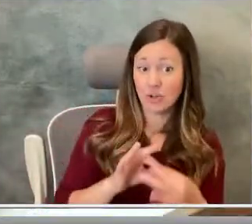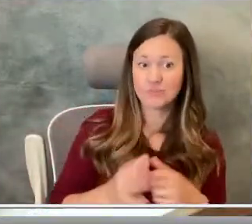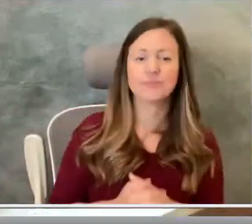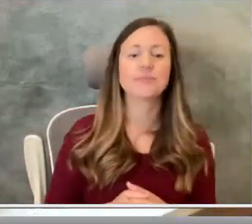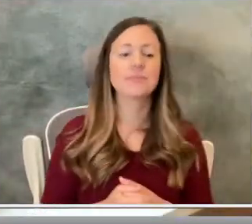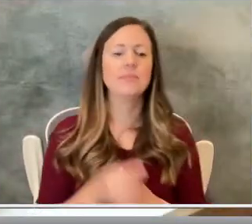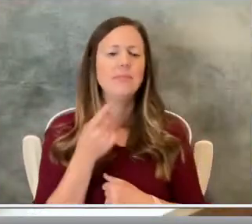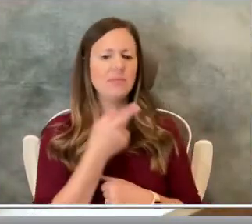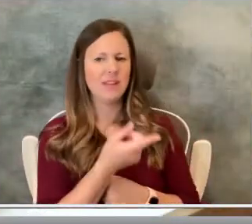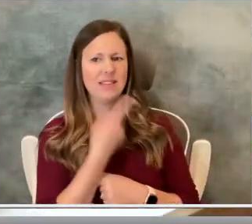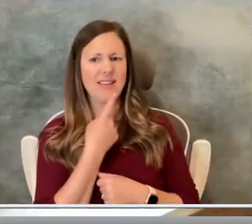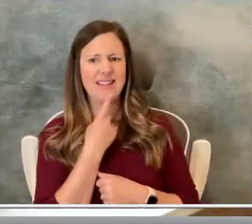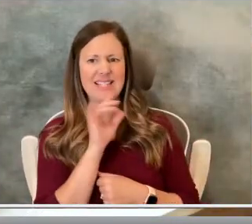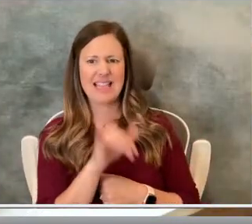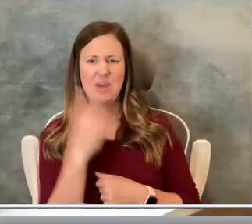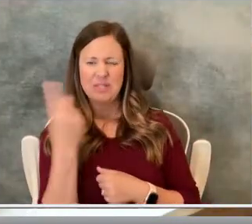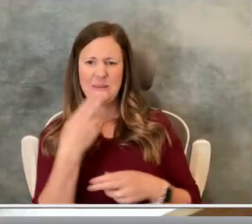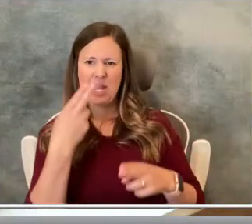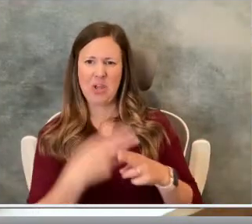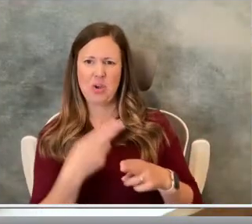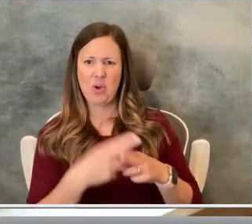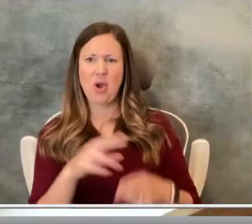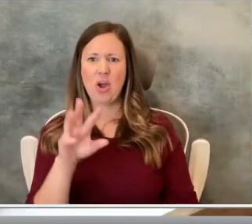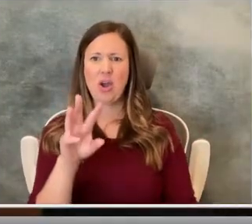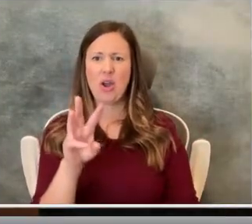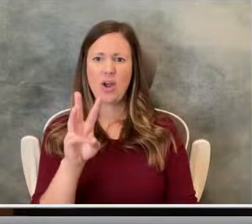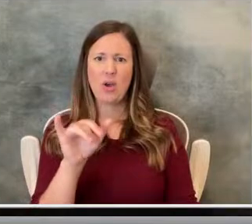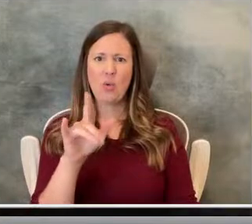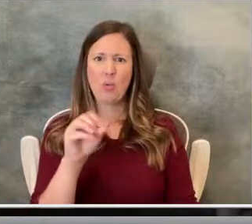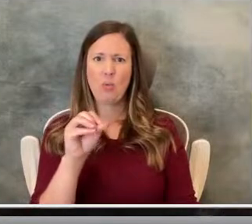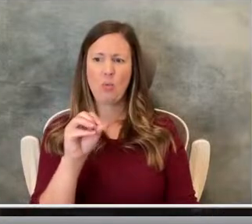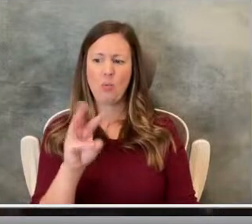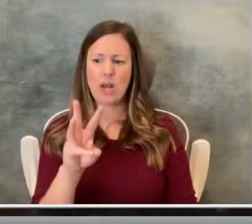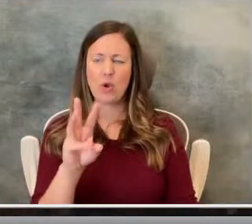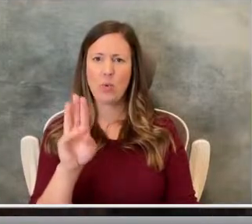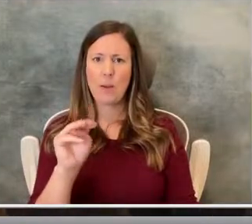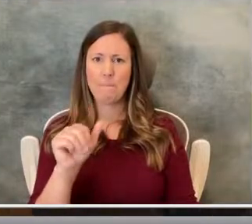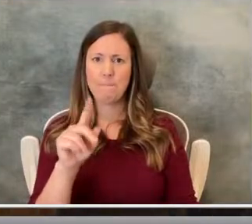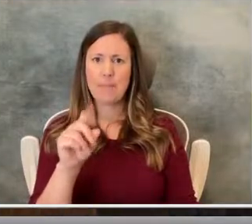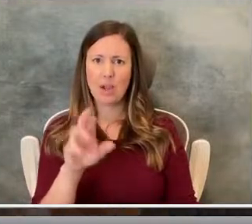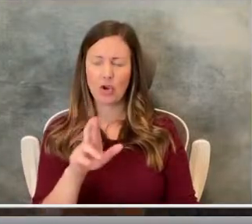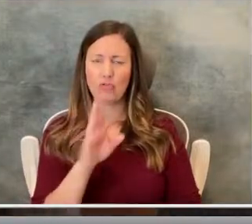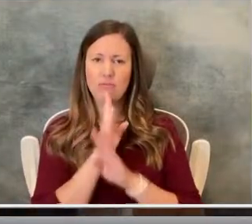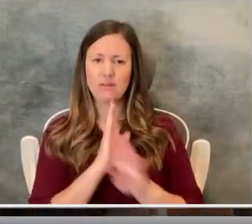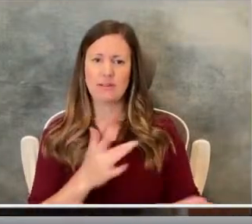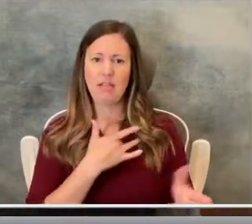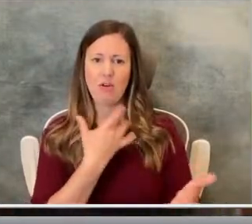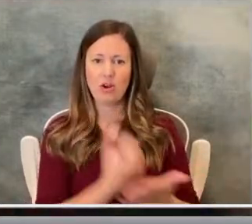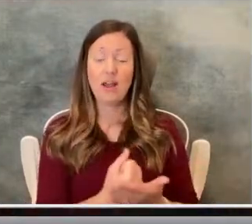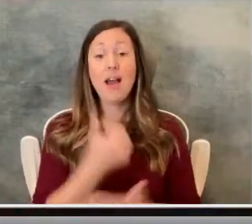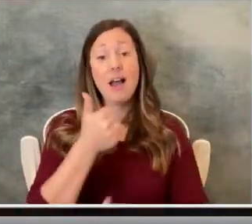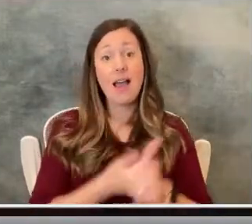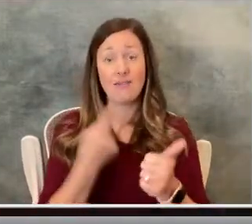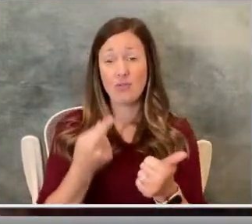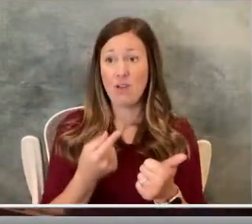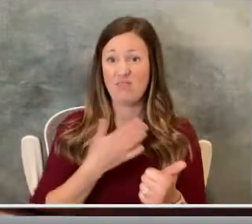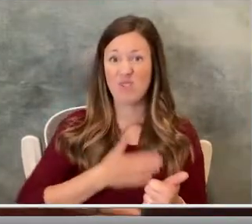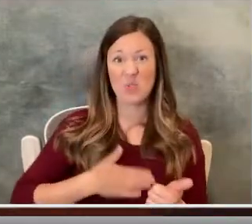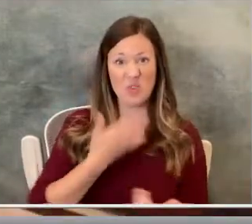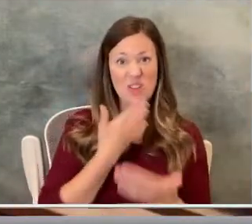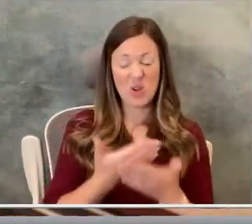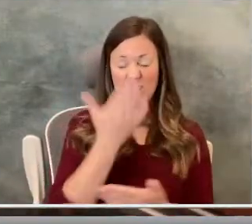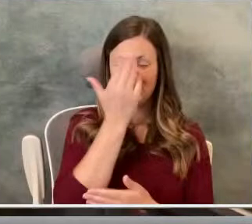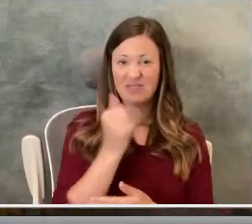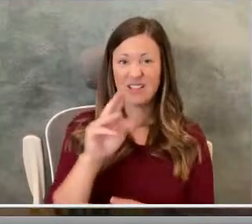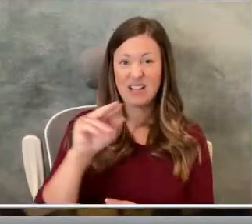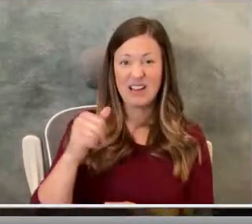call the silent heart attack, the widowmaker. Everyone loves a good nap, right? But for this guy, these naps started